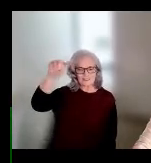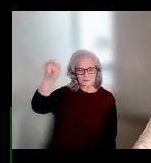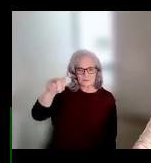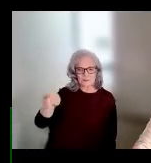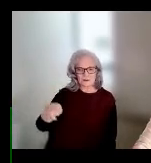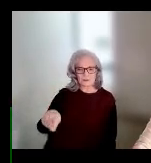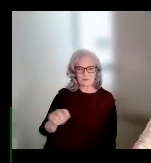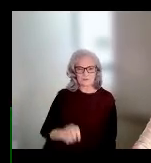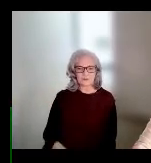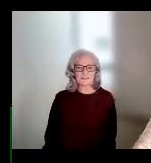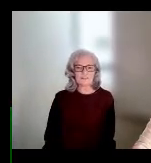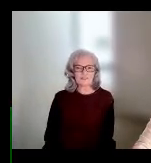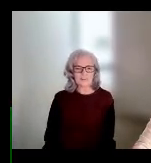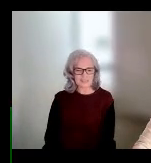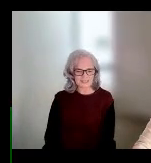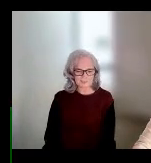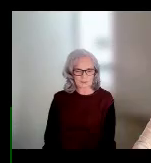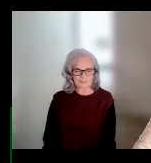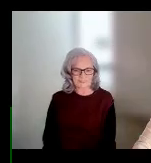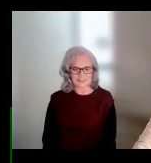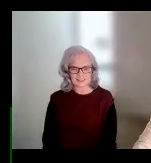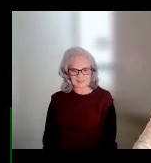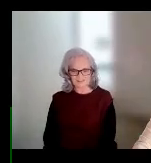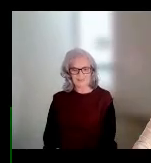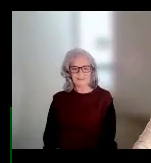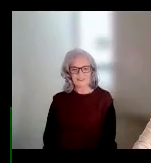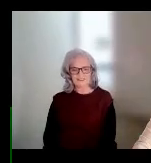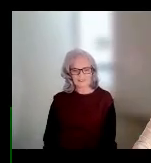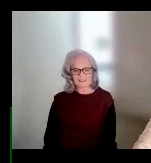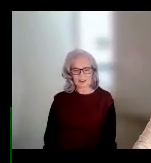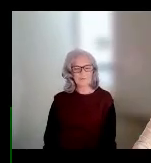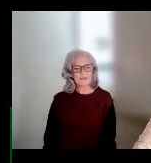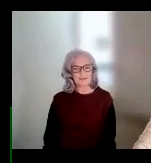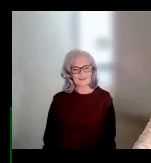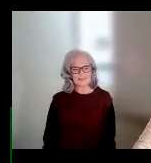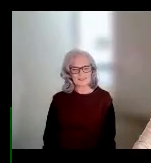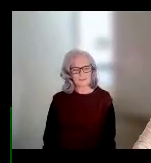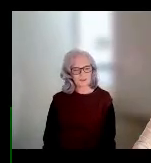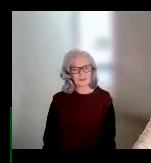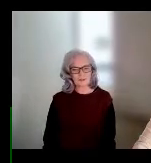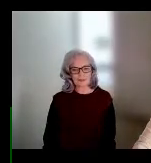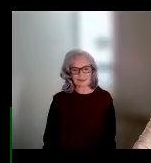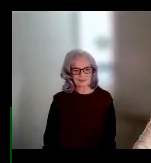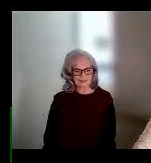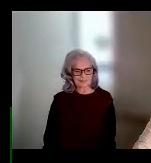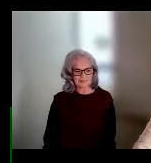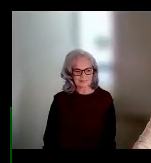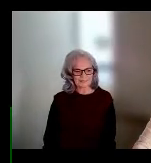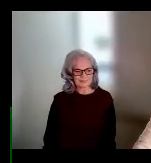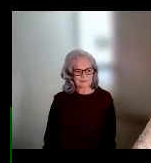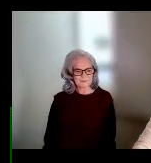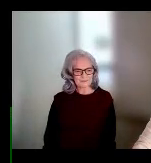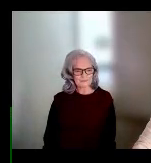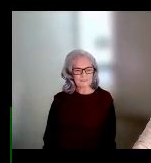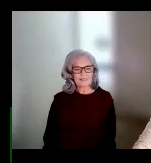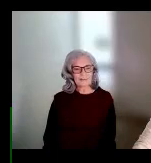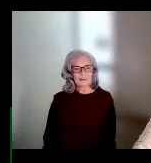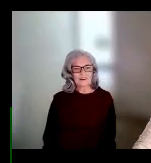dots, that's where it's threaded through each of those aspects there. I hope that makes sense. It's quite a lot to pack into one slide.